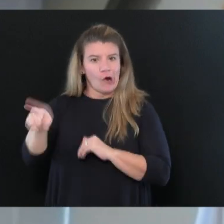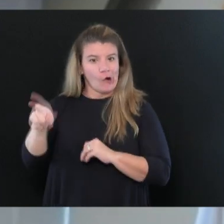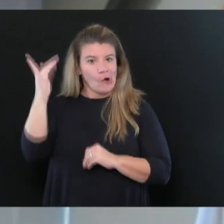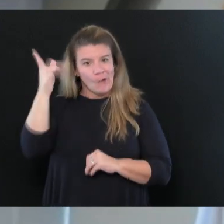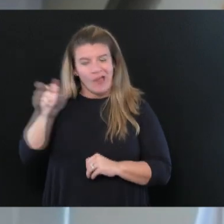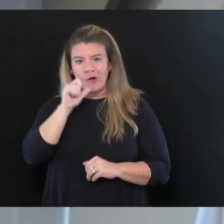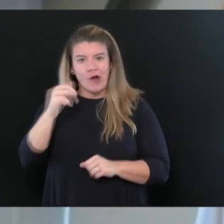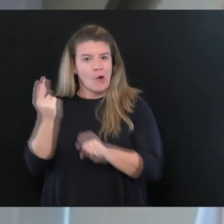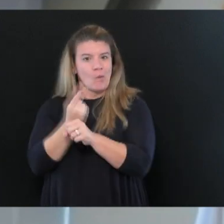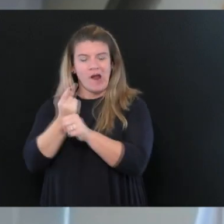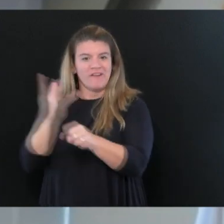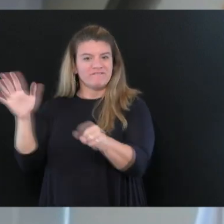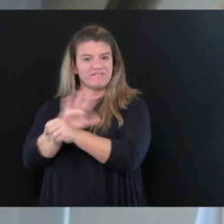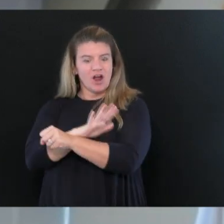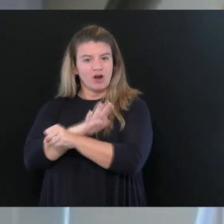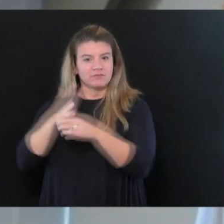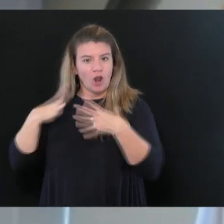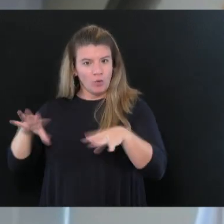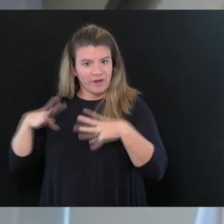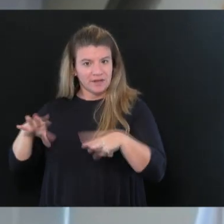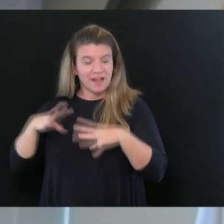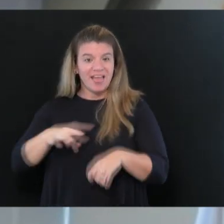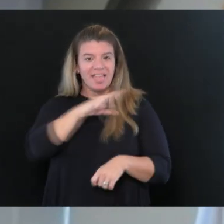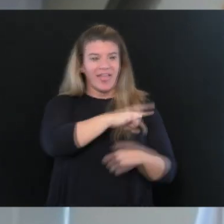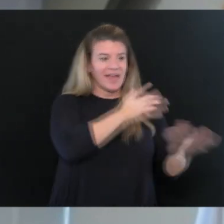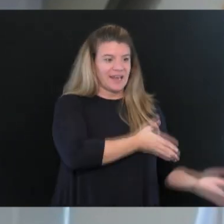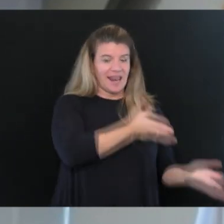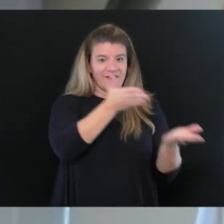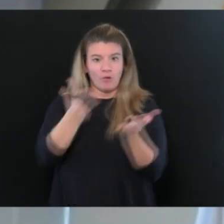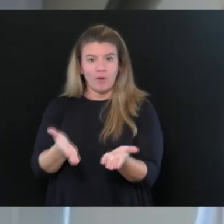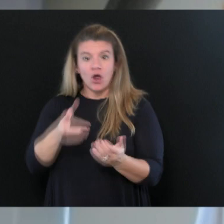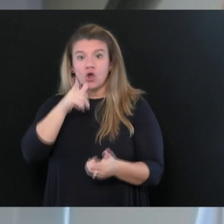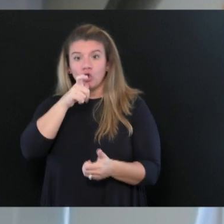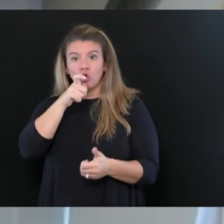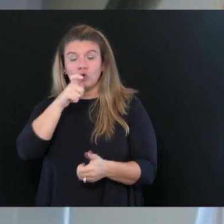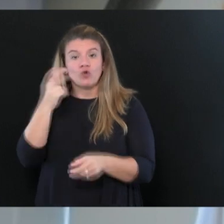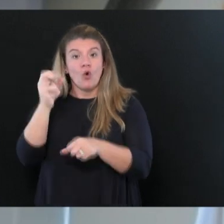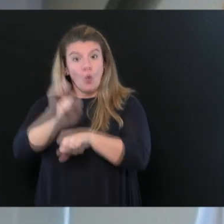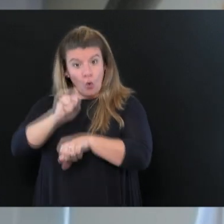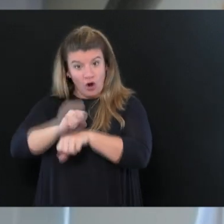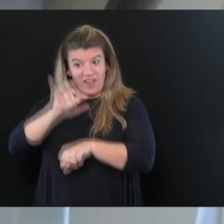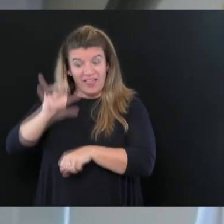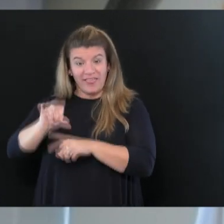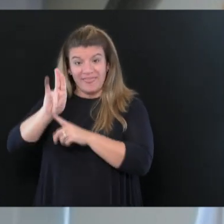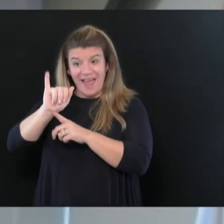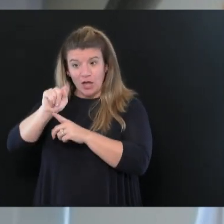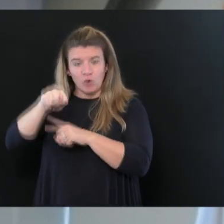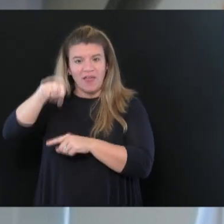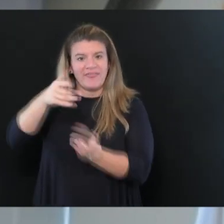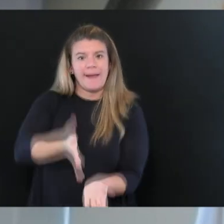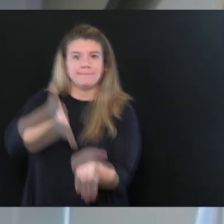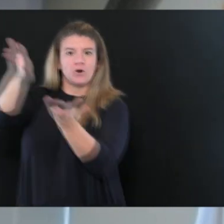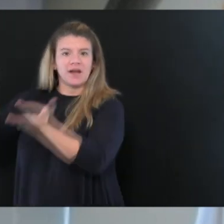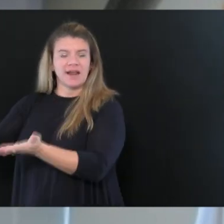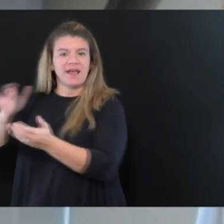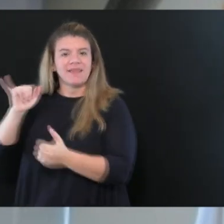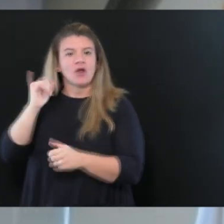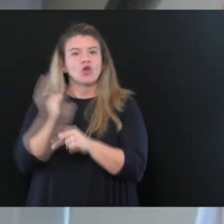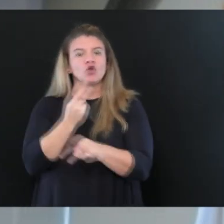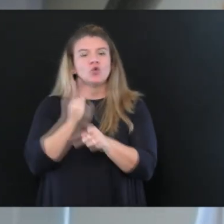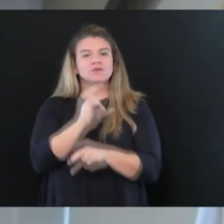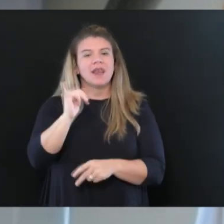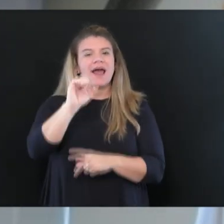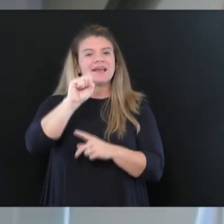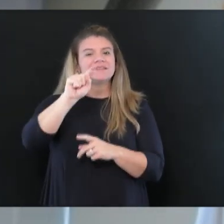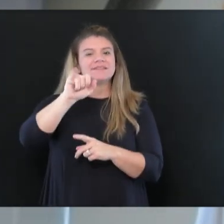They deliver it outside and then it is transferred in, and those are using, paper or styrofoam type